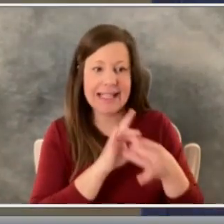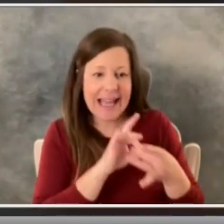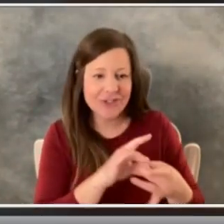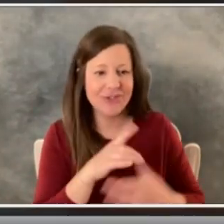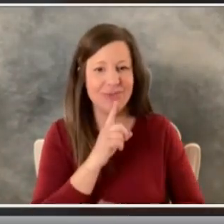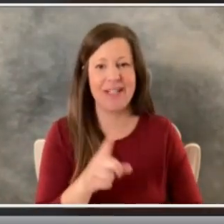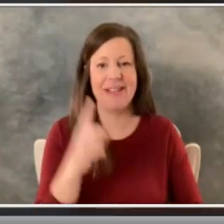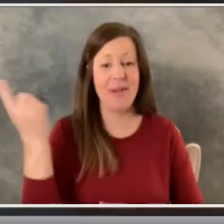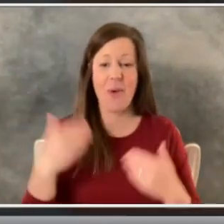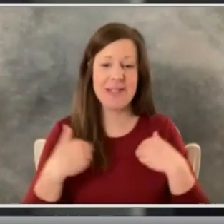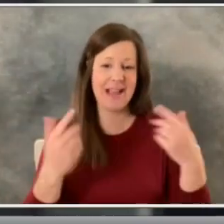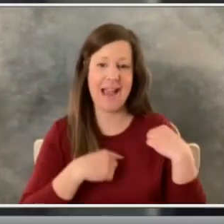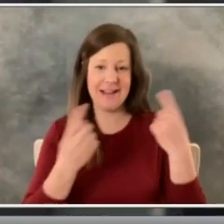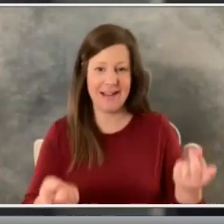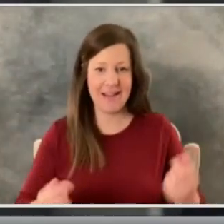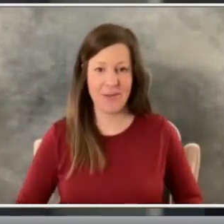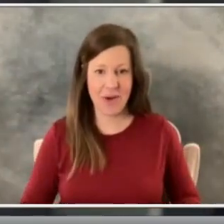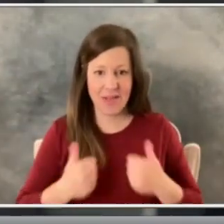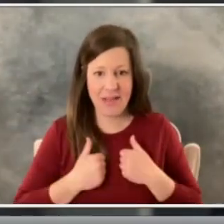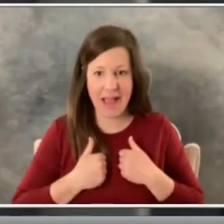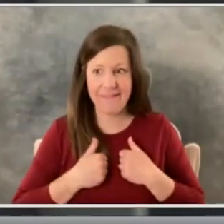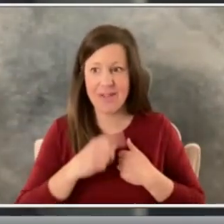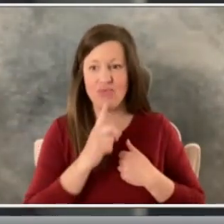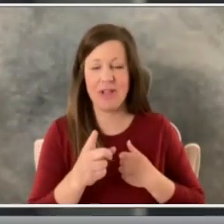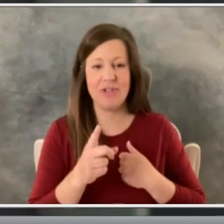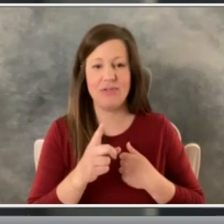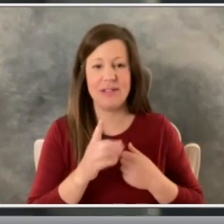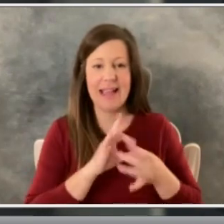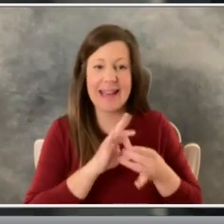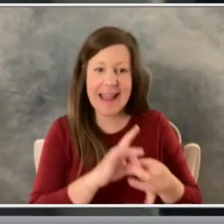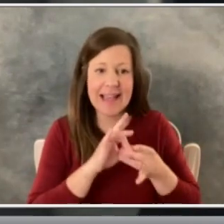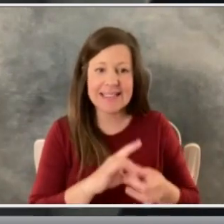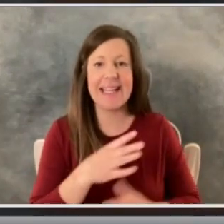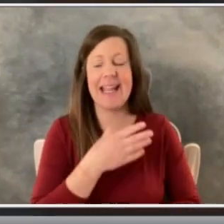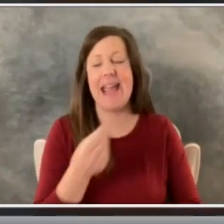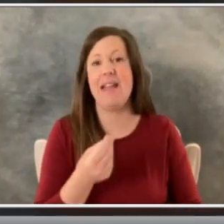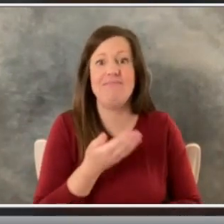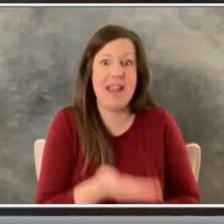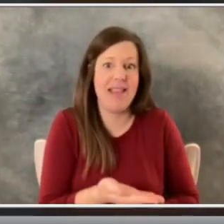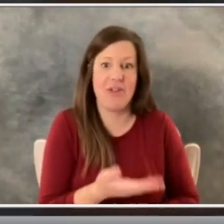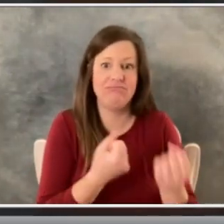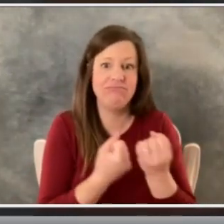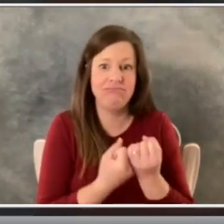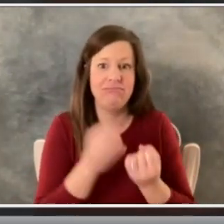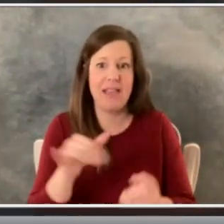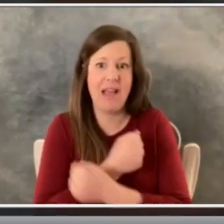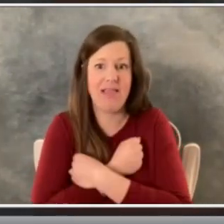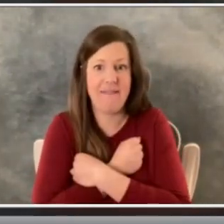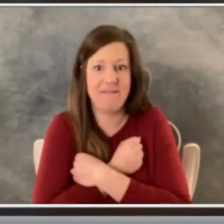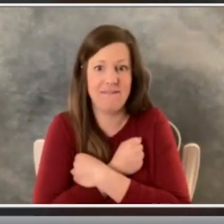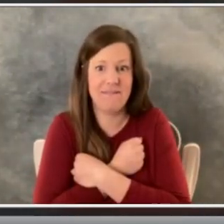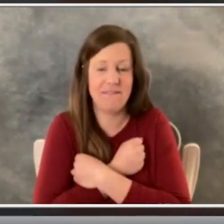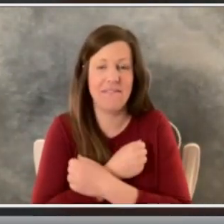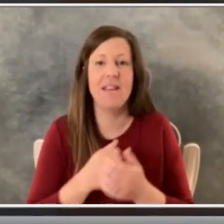life. It's just connecting, just being present through that love. I want to tell our